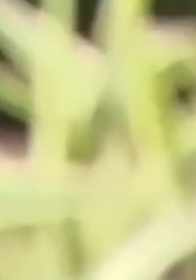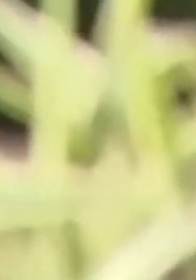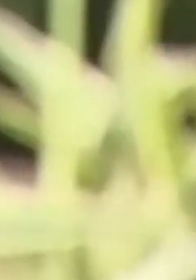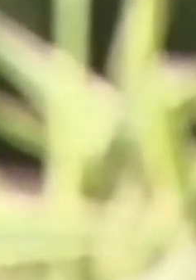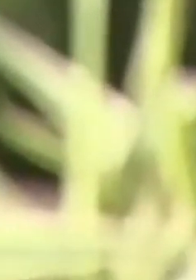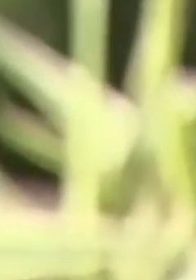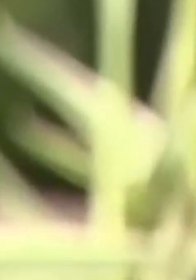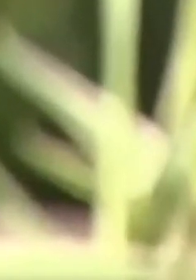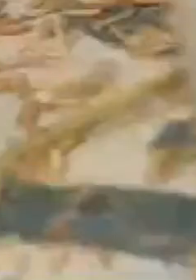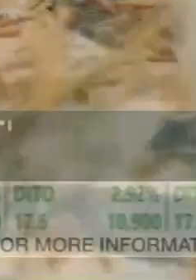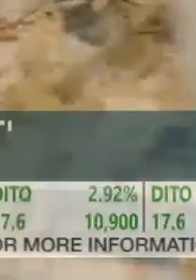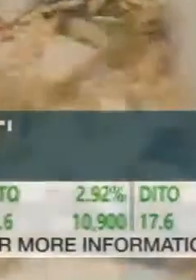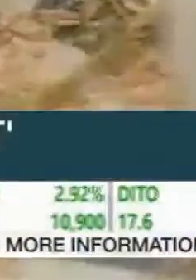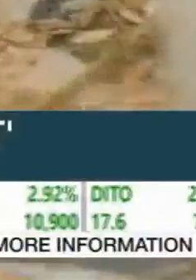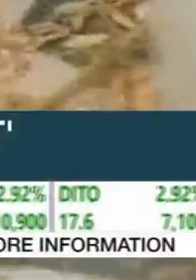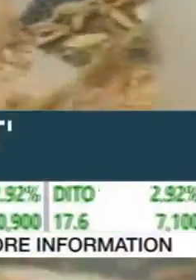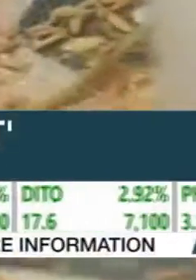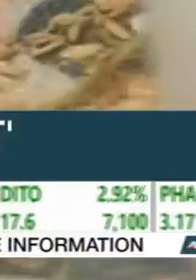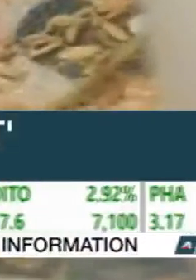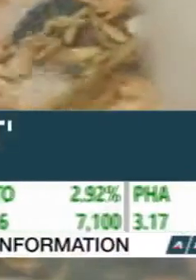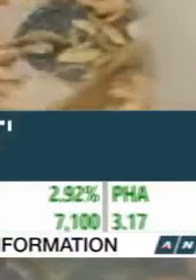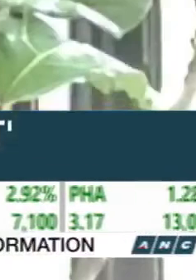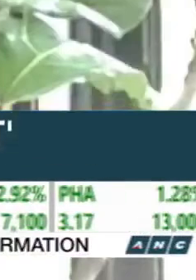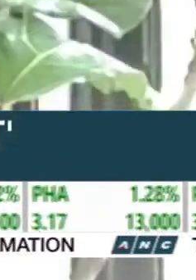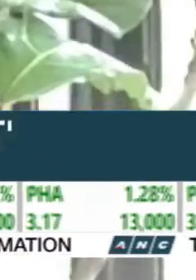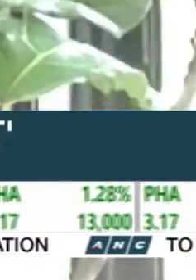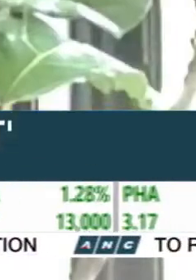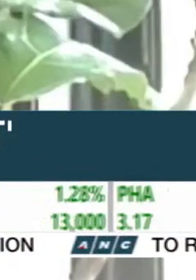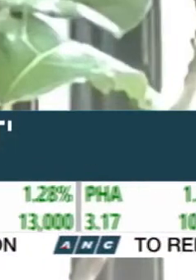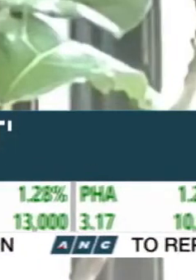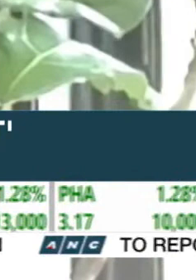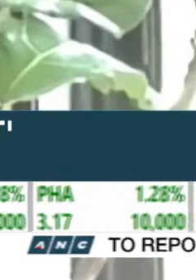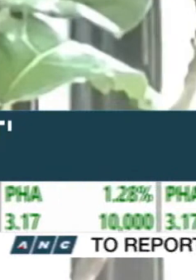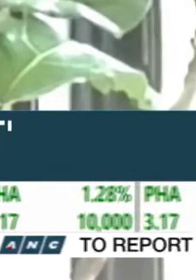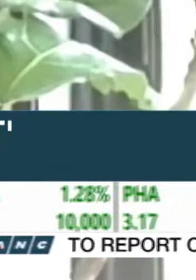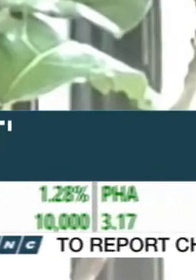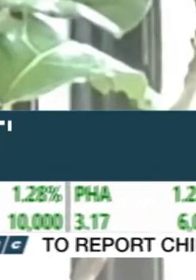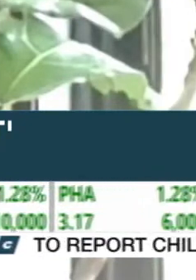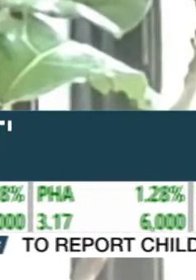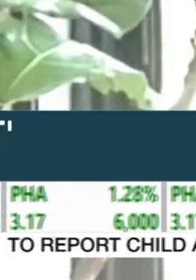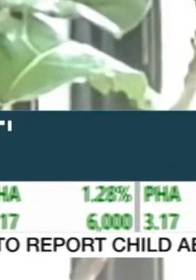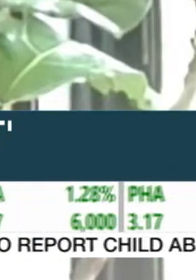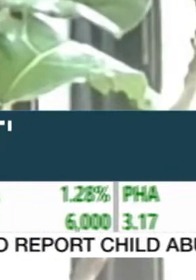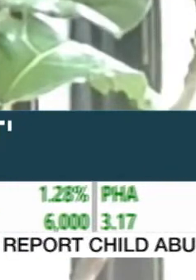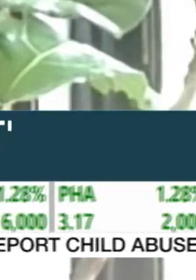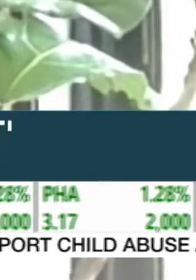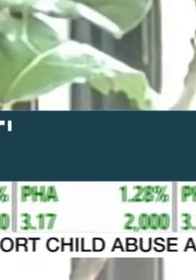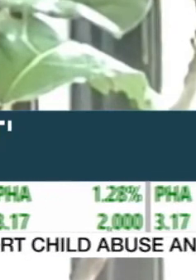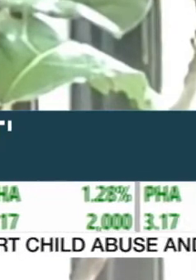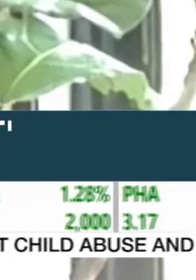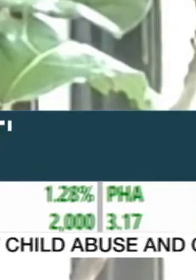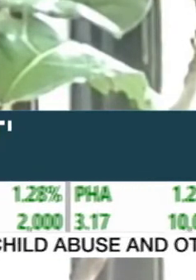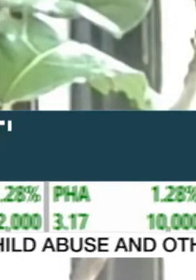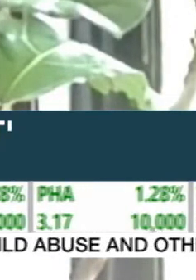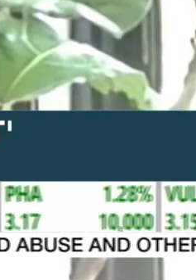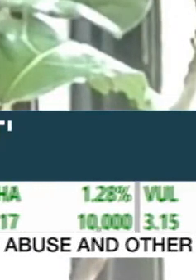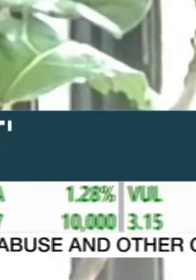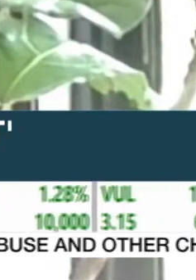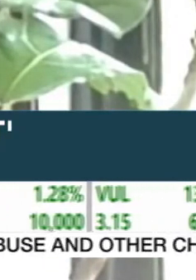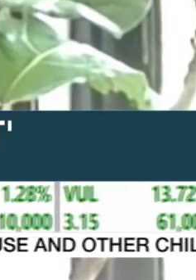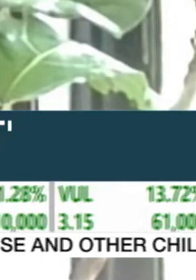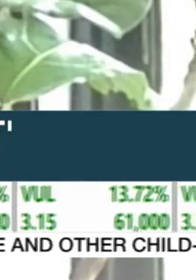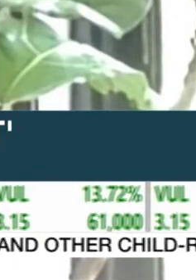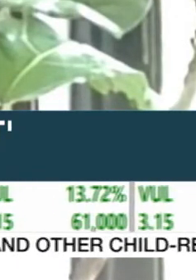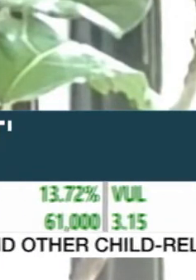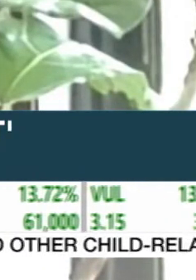the drop in farm gate prices of unhusked rice. The palace says the summit aims to develop a national food security plan,